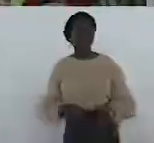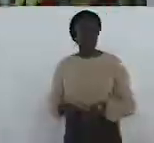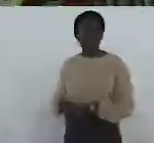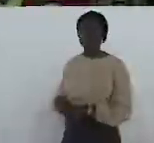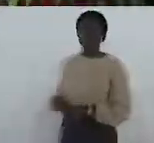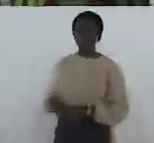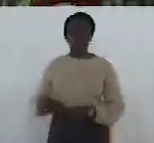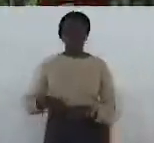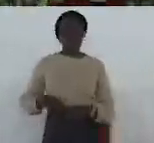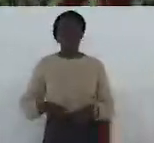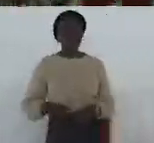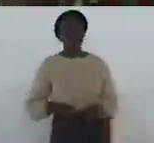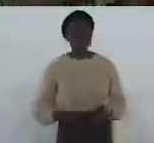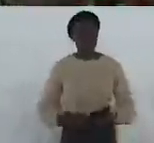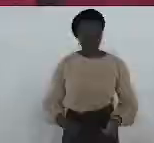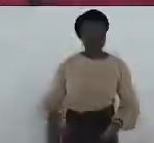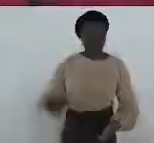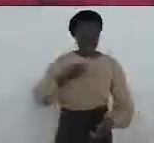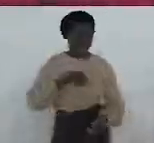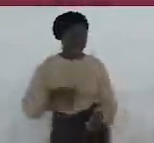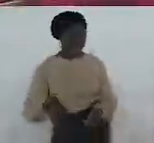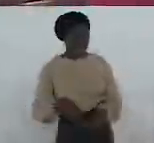sh u